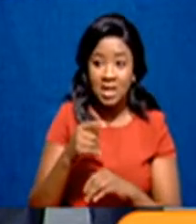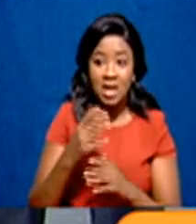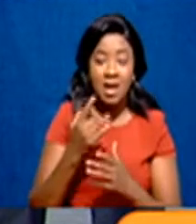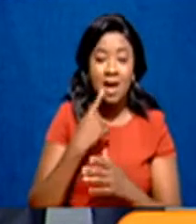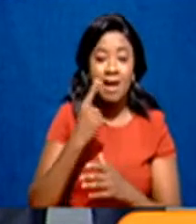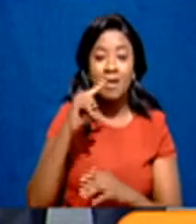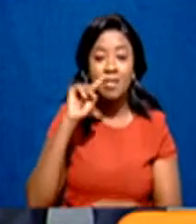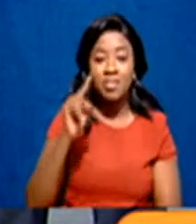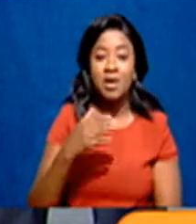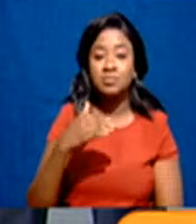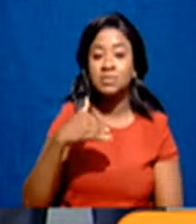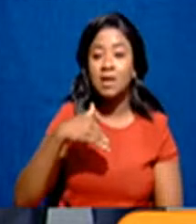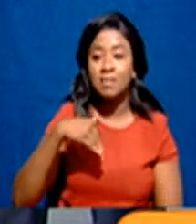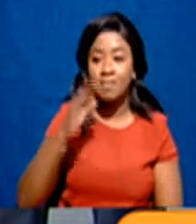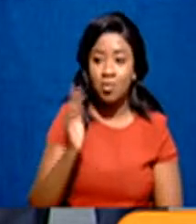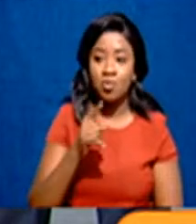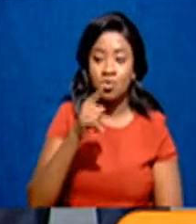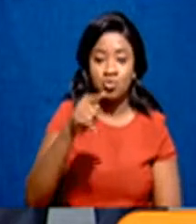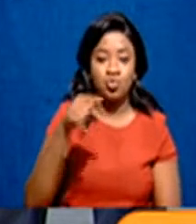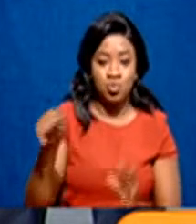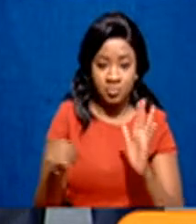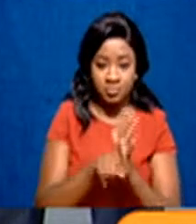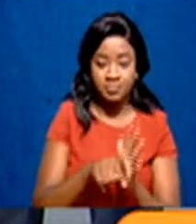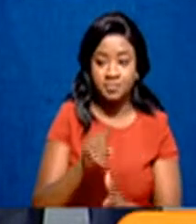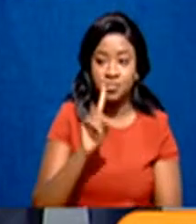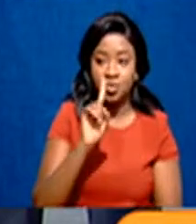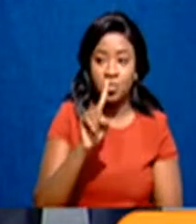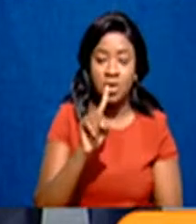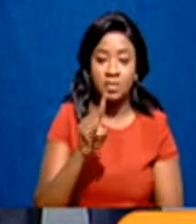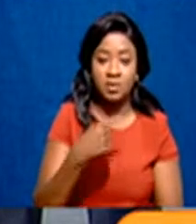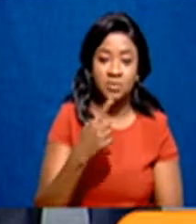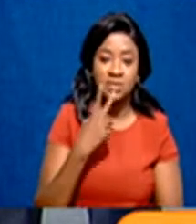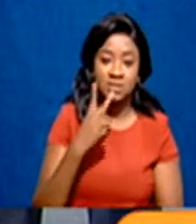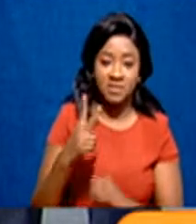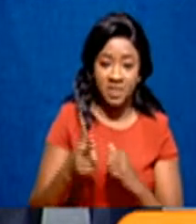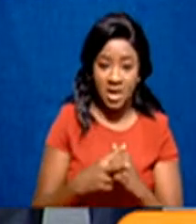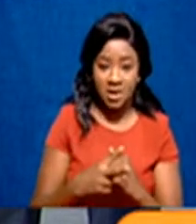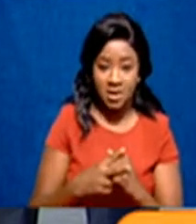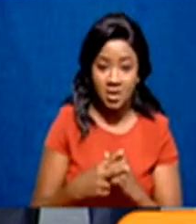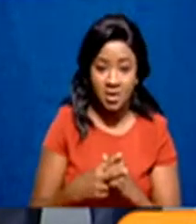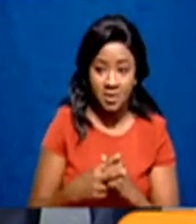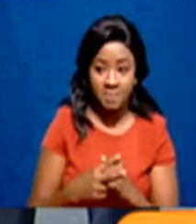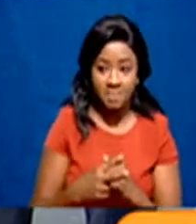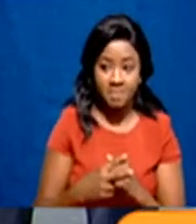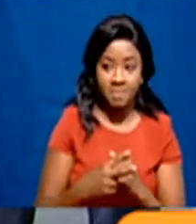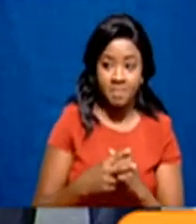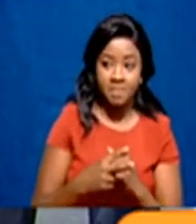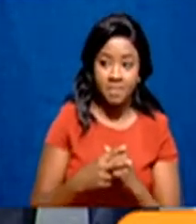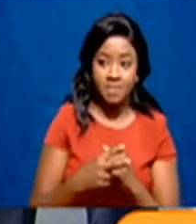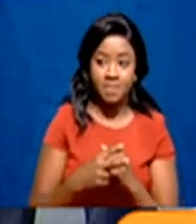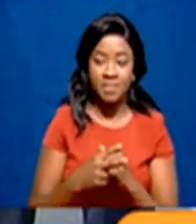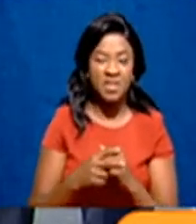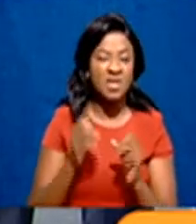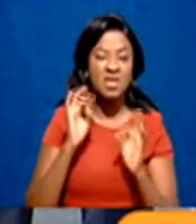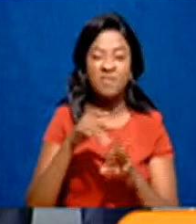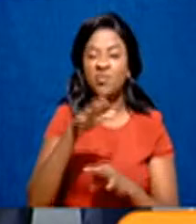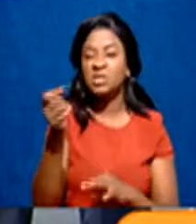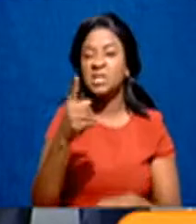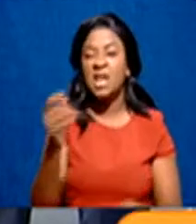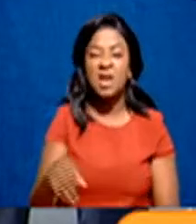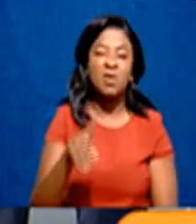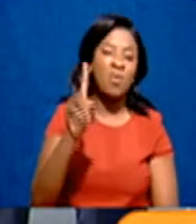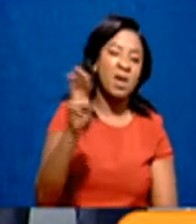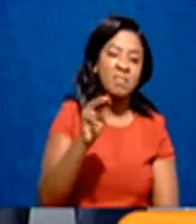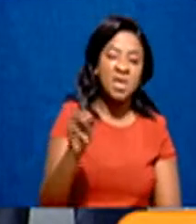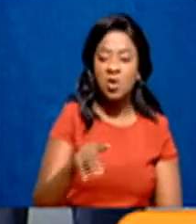anything above 100,000 as it stands, you're paying 1,700. From 100,000 and above, it doesn't matter how much, just as